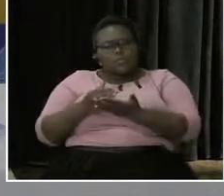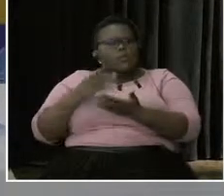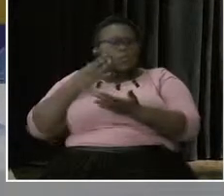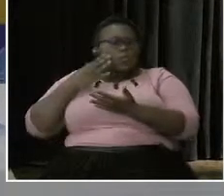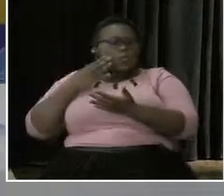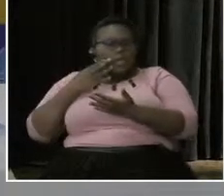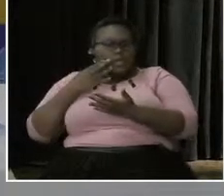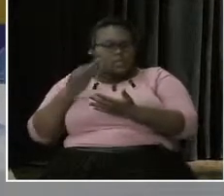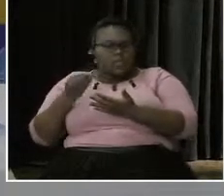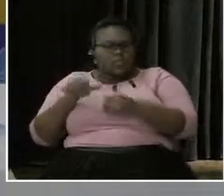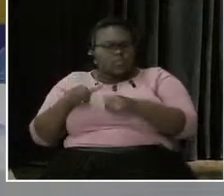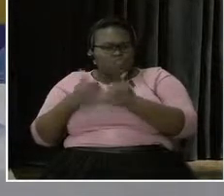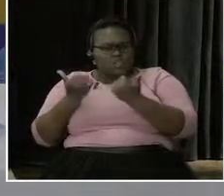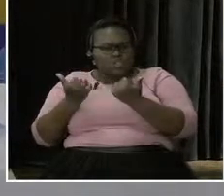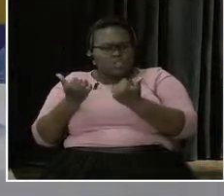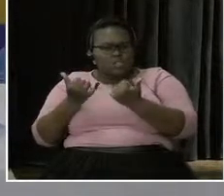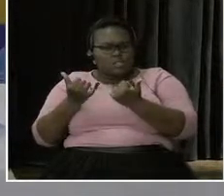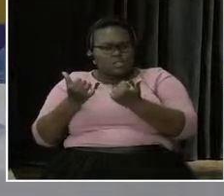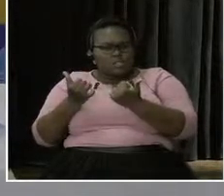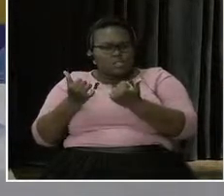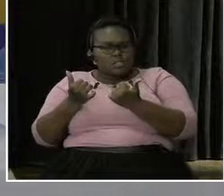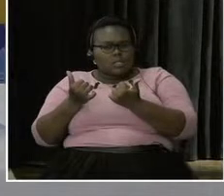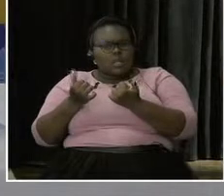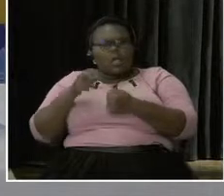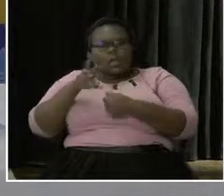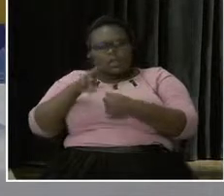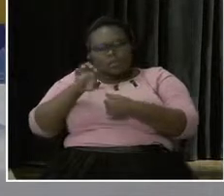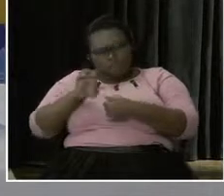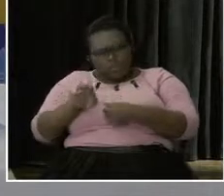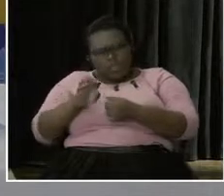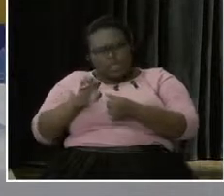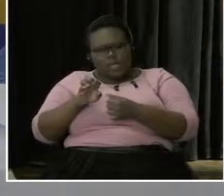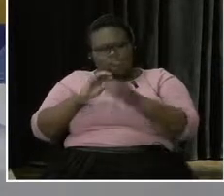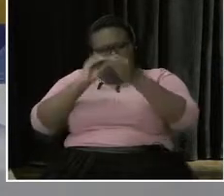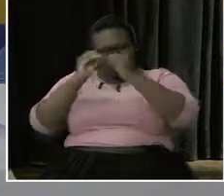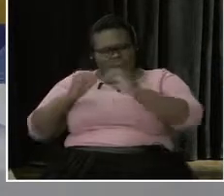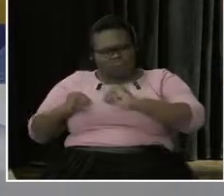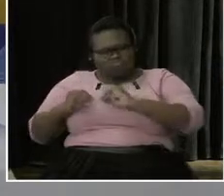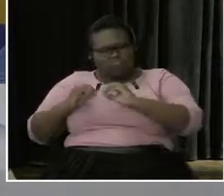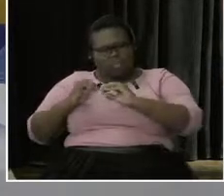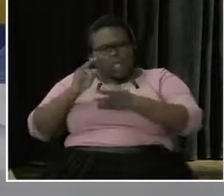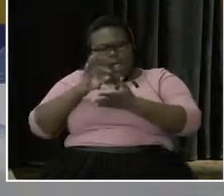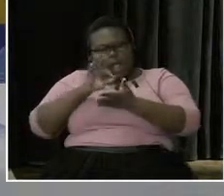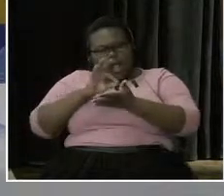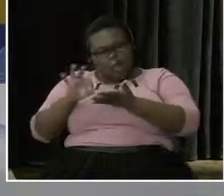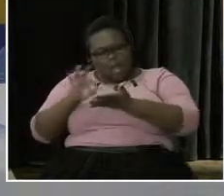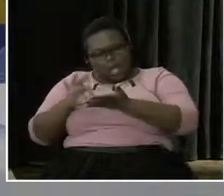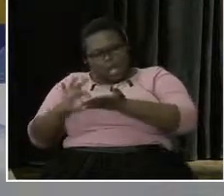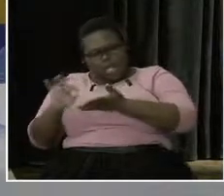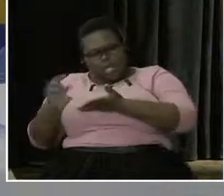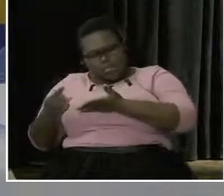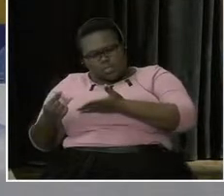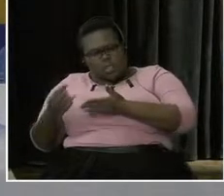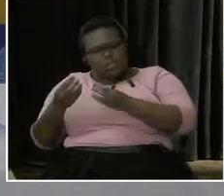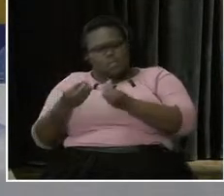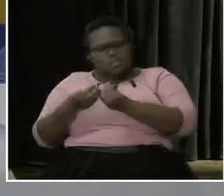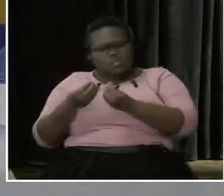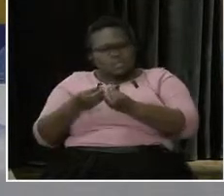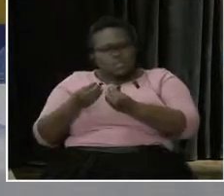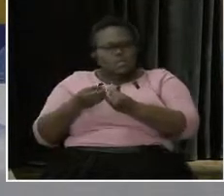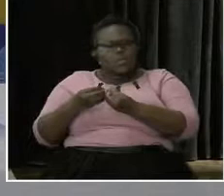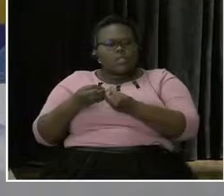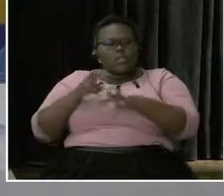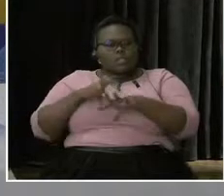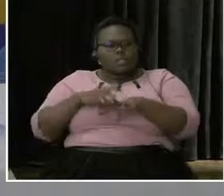shortfall we'll revisit, we replan and do the necessary arrangement